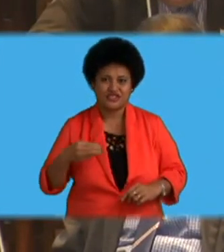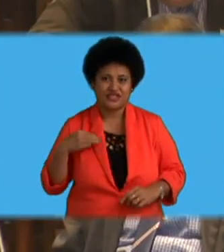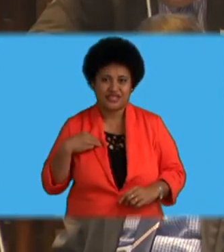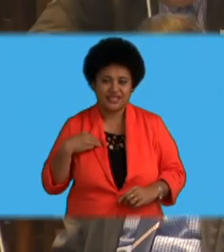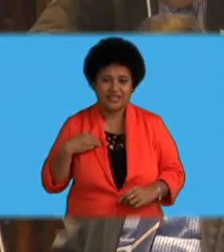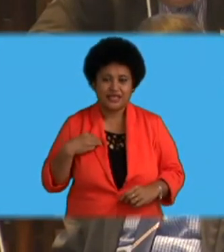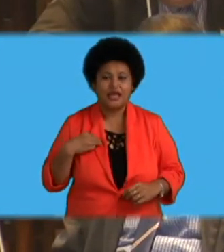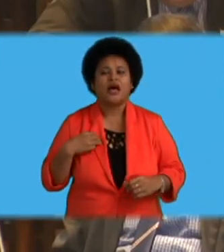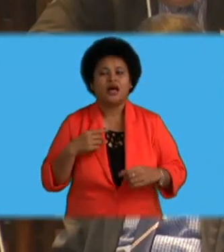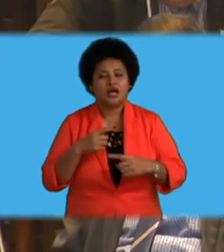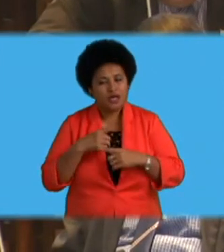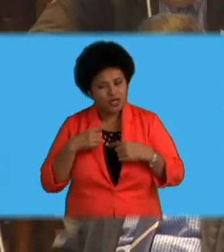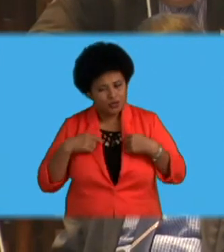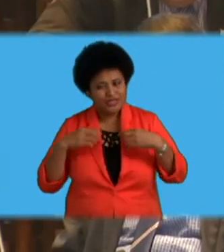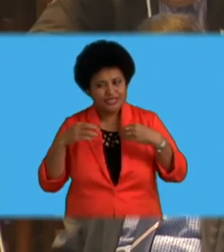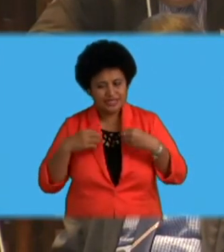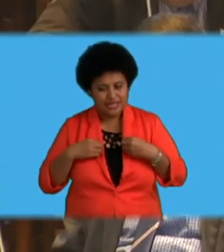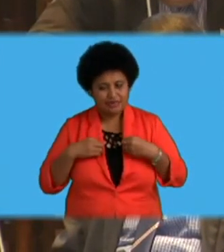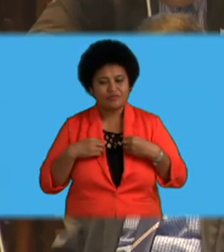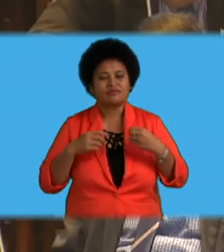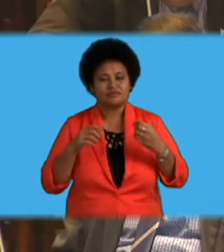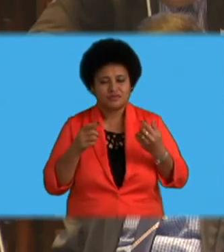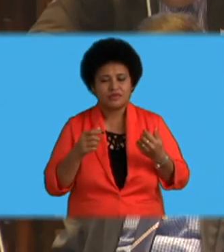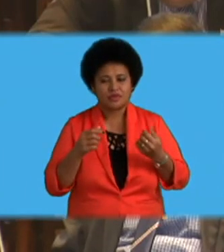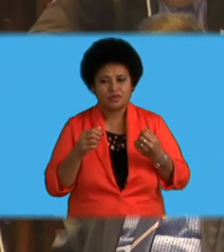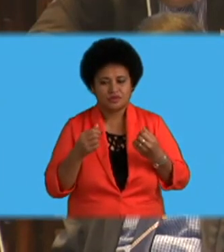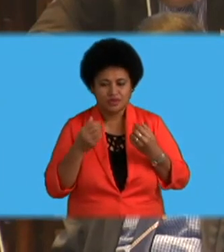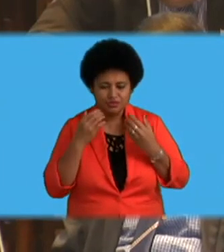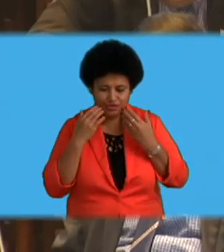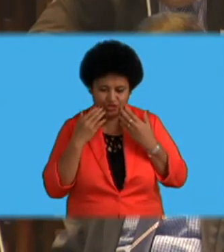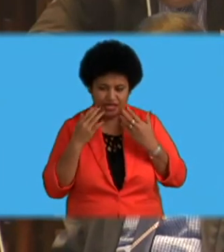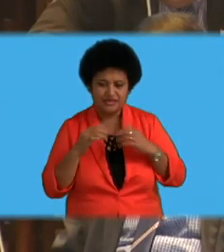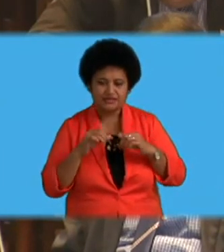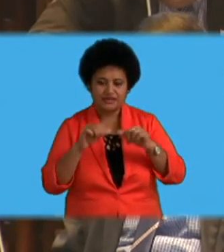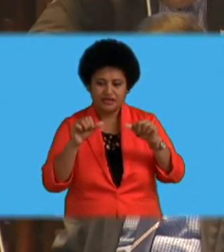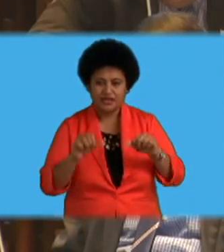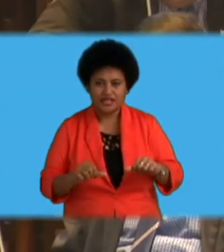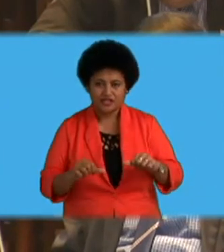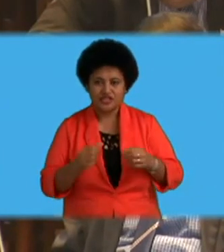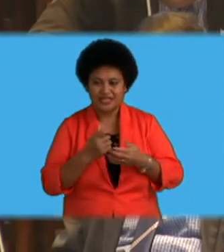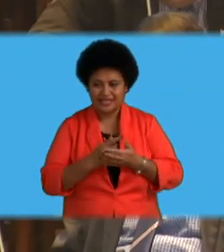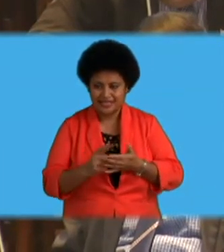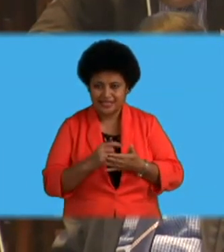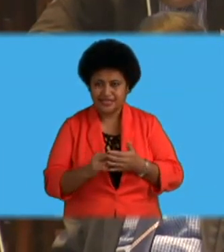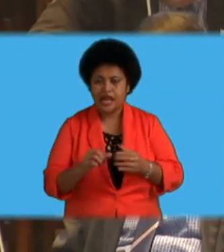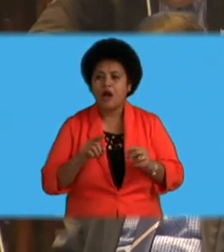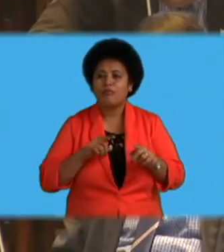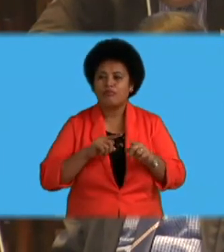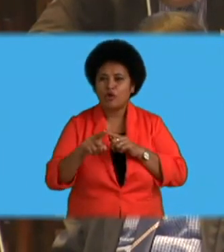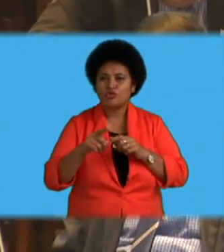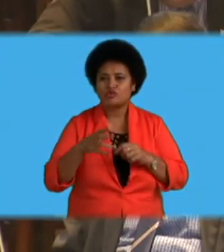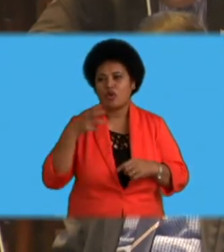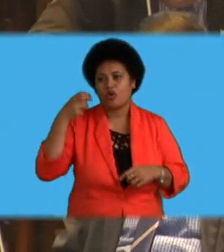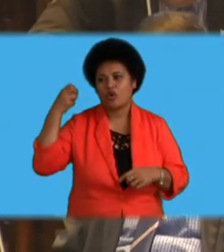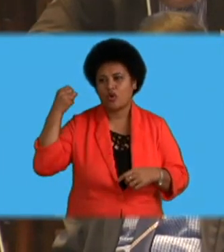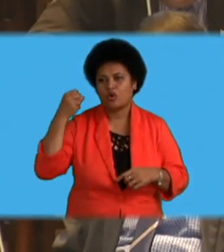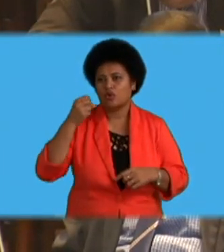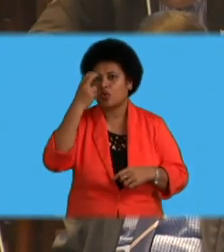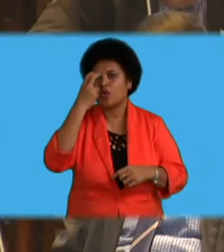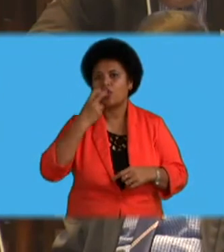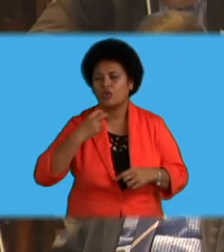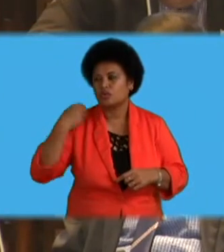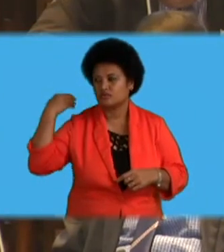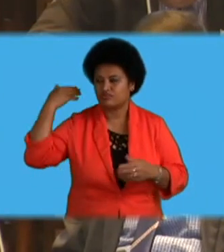appreciate renewal of agricultural land recess, there are many pending for renewal, and some of them are dairy farmers. And